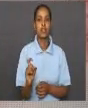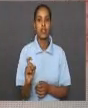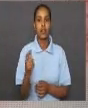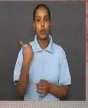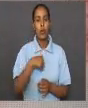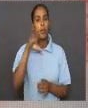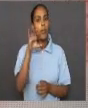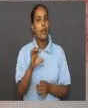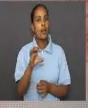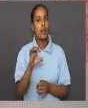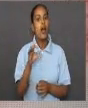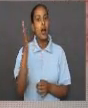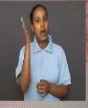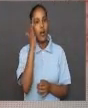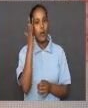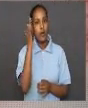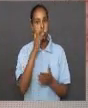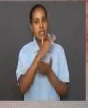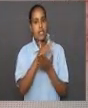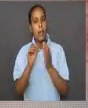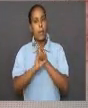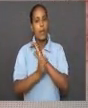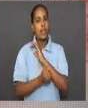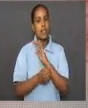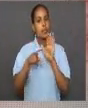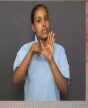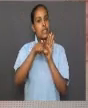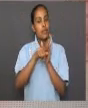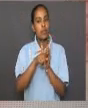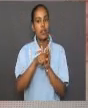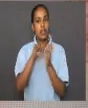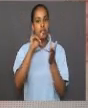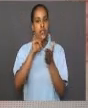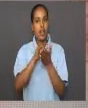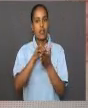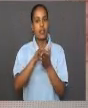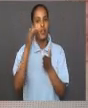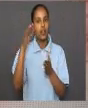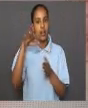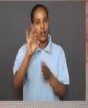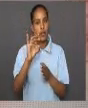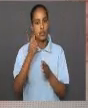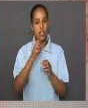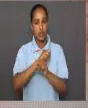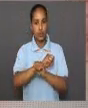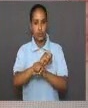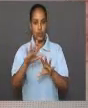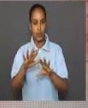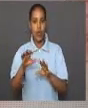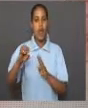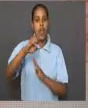we must be aware of some basic principles that govern the distribution